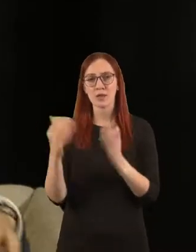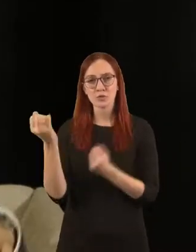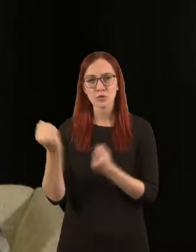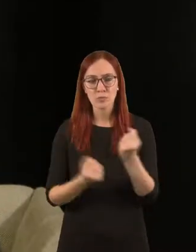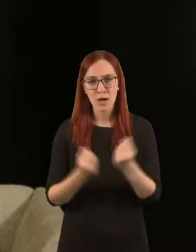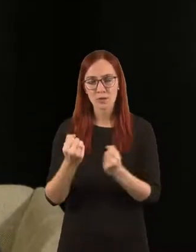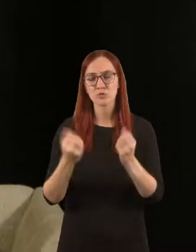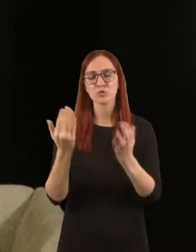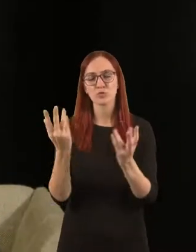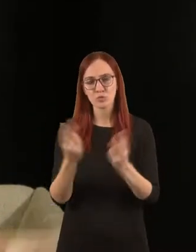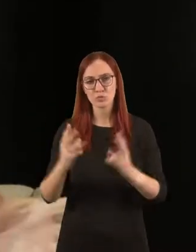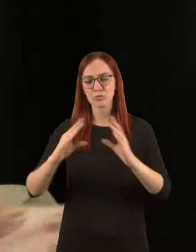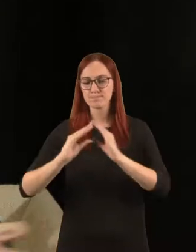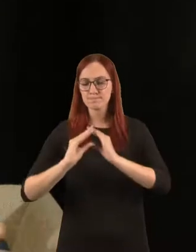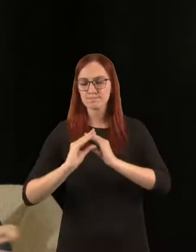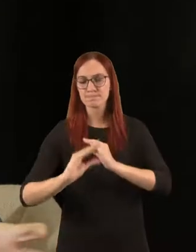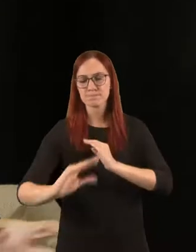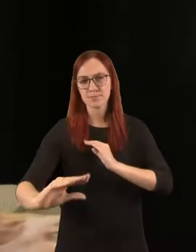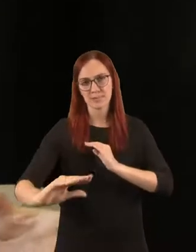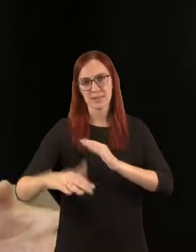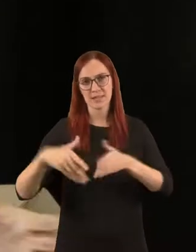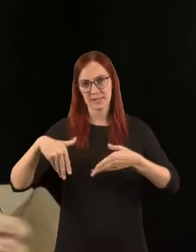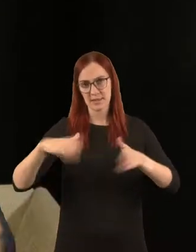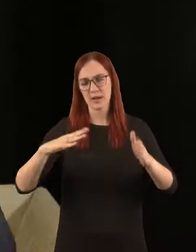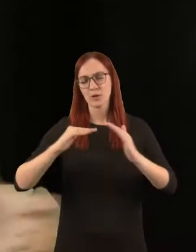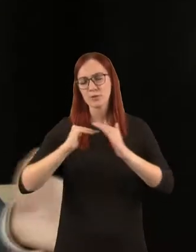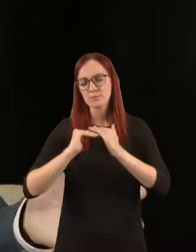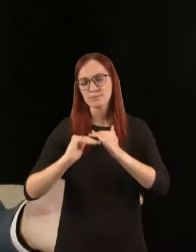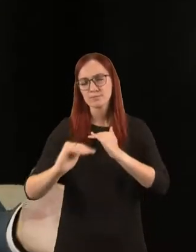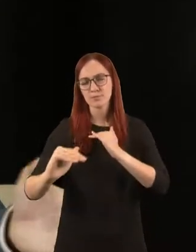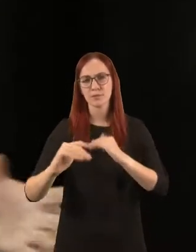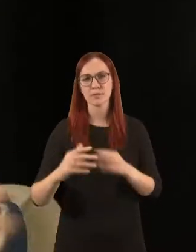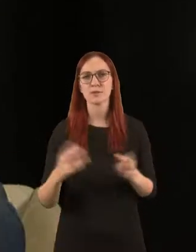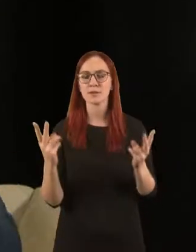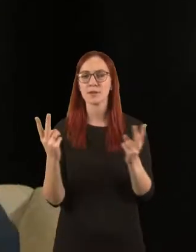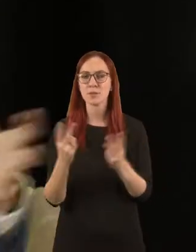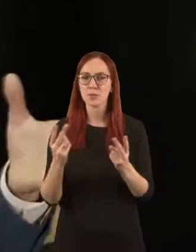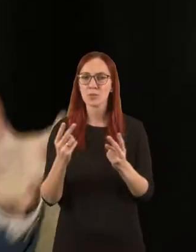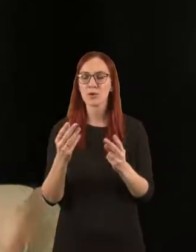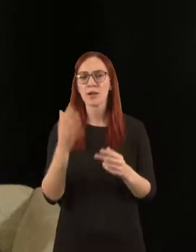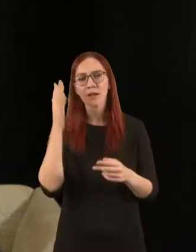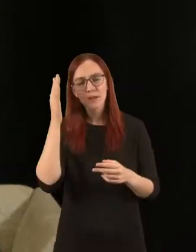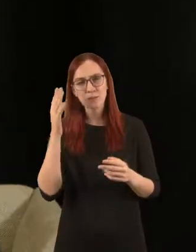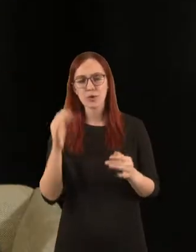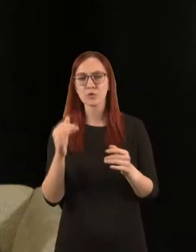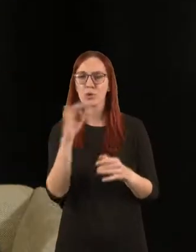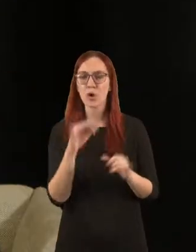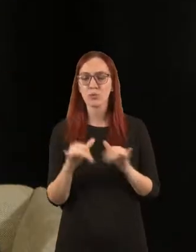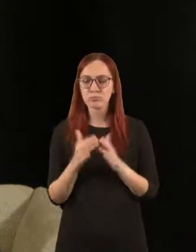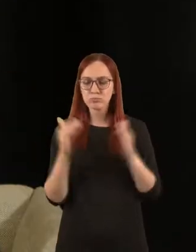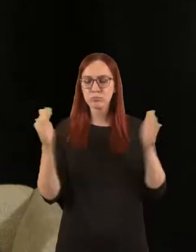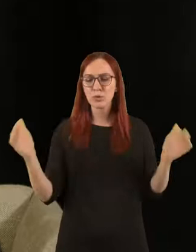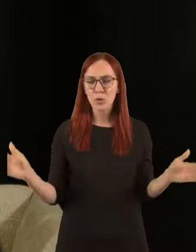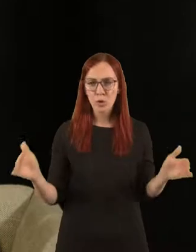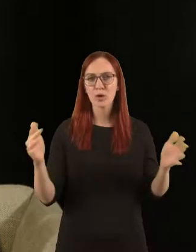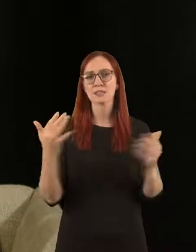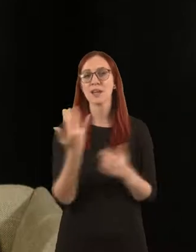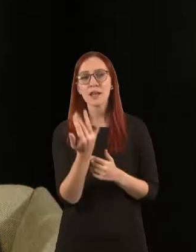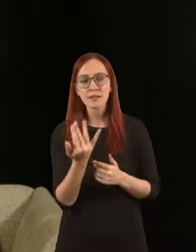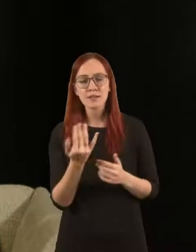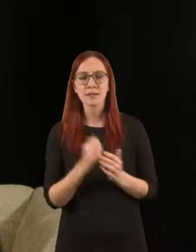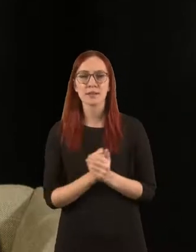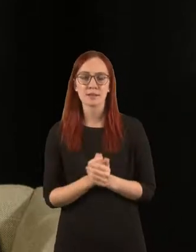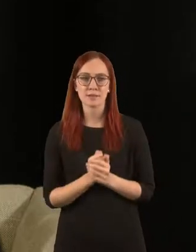to asphalt anything. But I believe that there should be equality. We need to